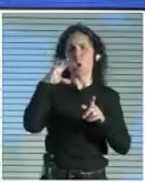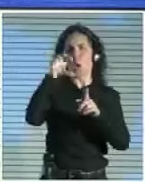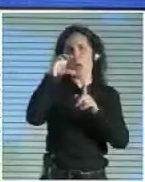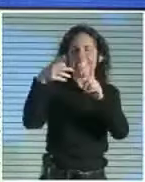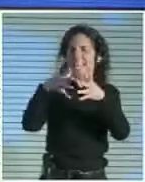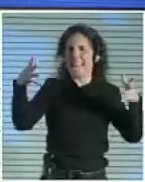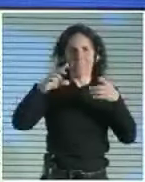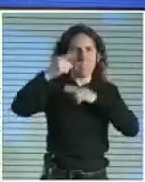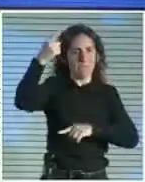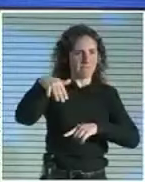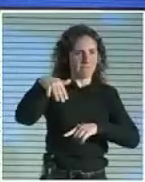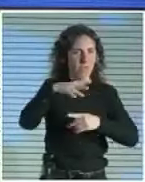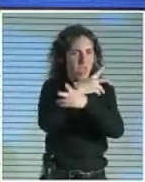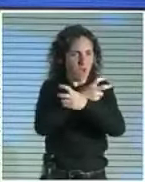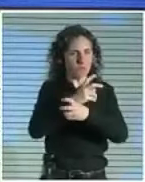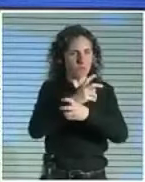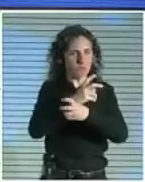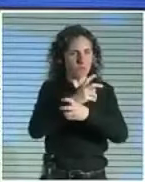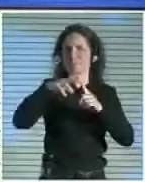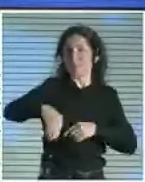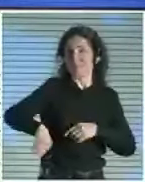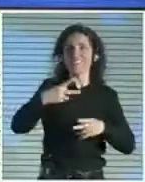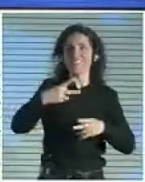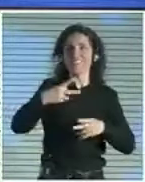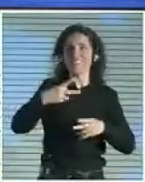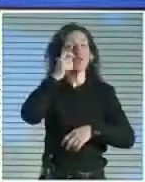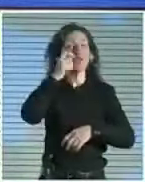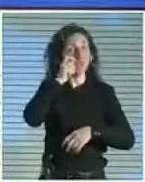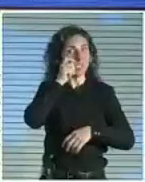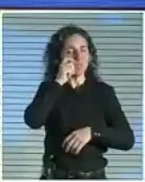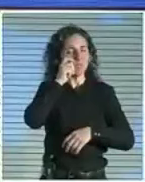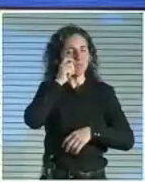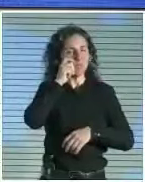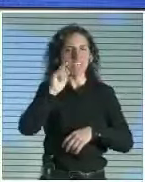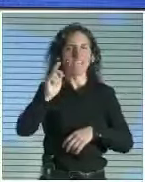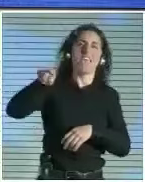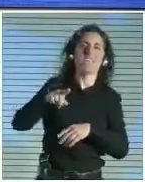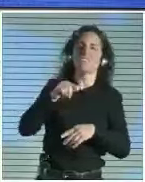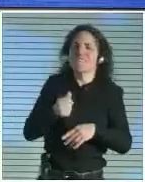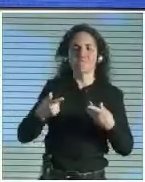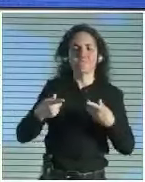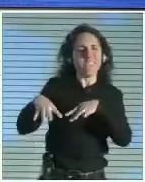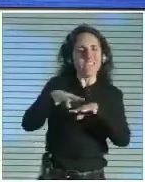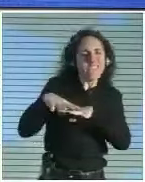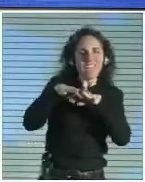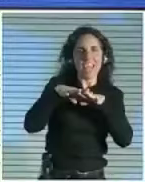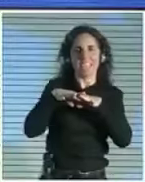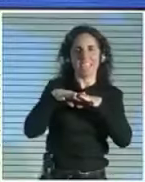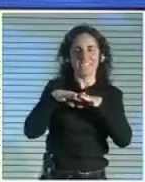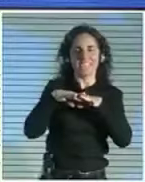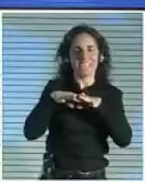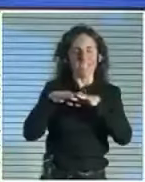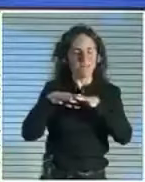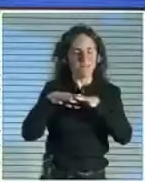network of all the DMOs. And we see that there are a lot of pioneers already there who